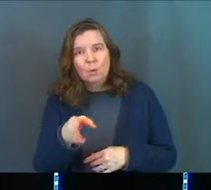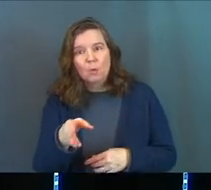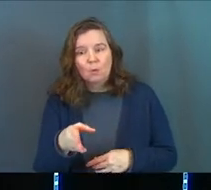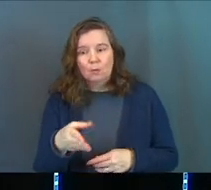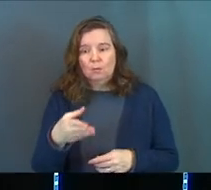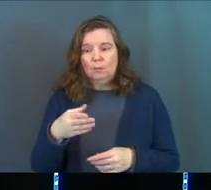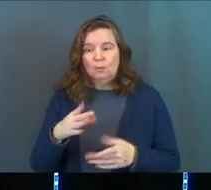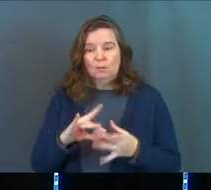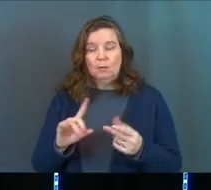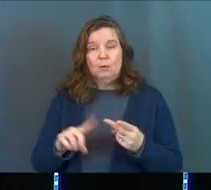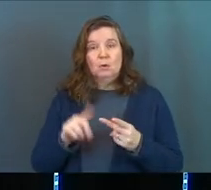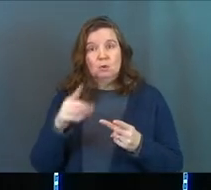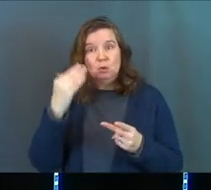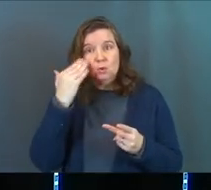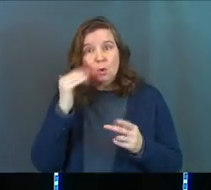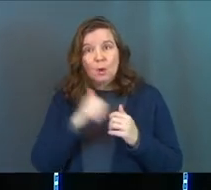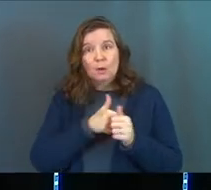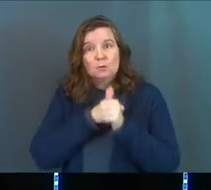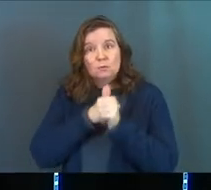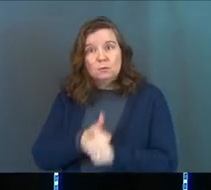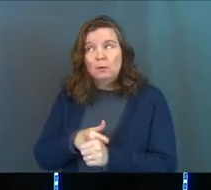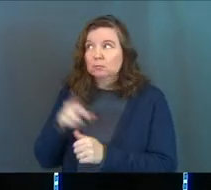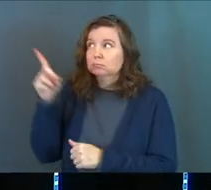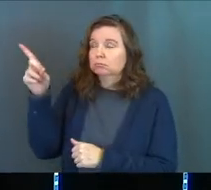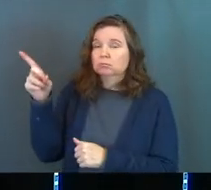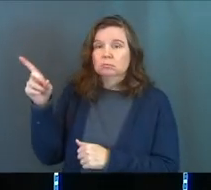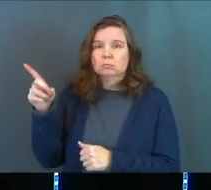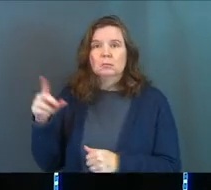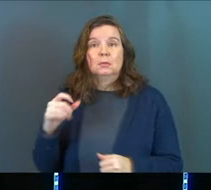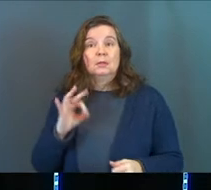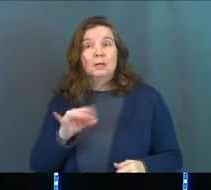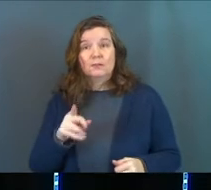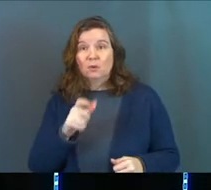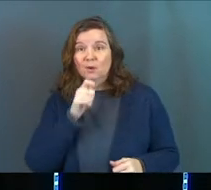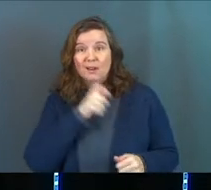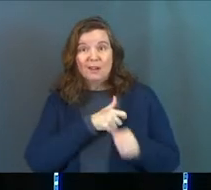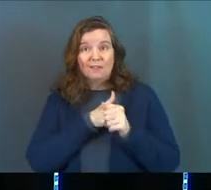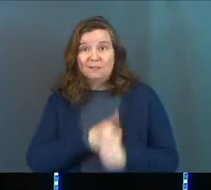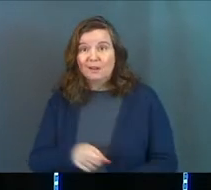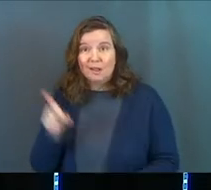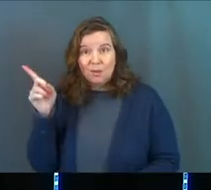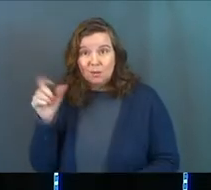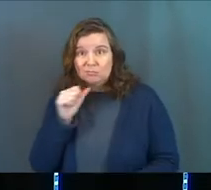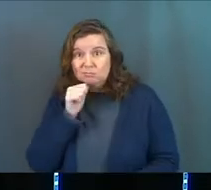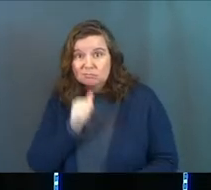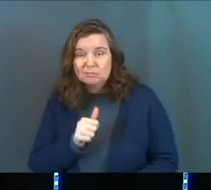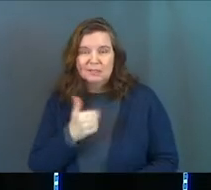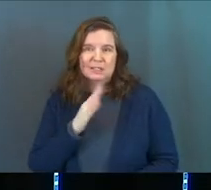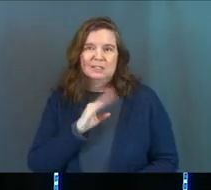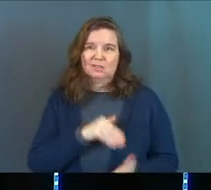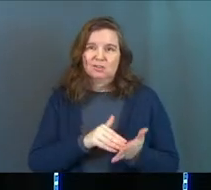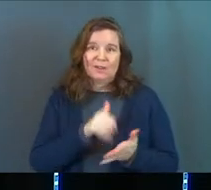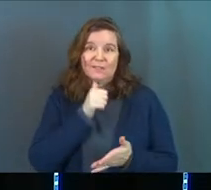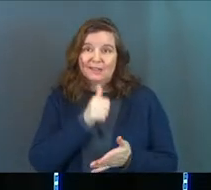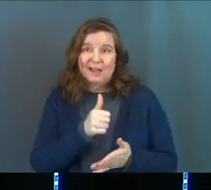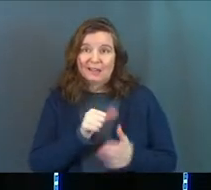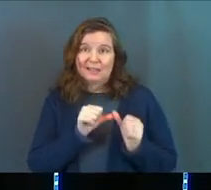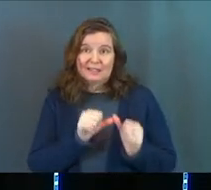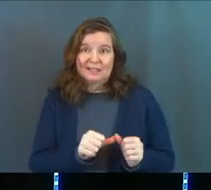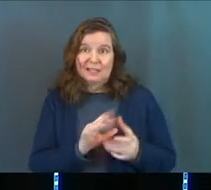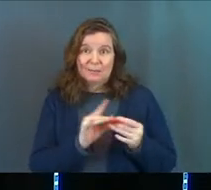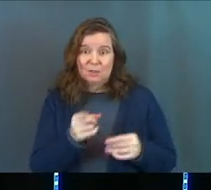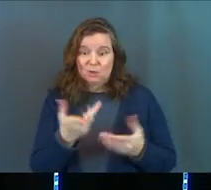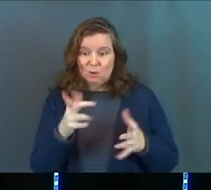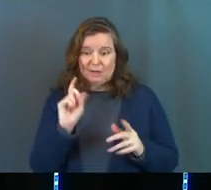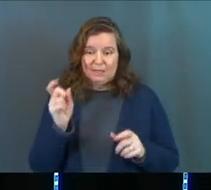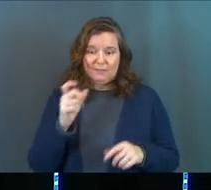He speaks to you so that you'll know how to follow him. And so if you're not following him, he's often not going to speak to you because you've